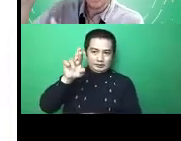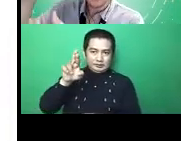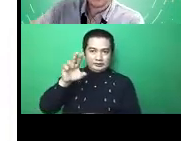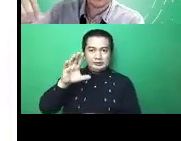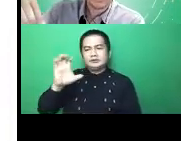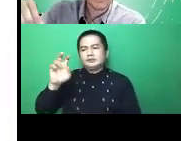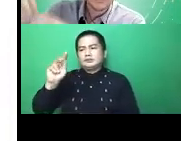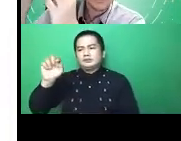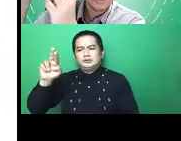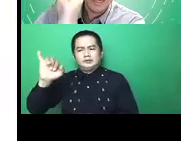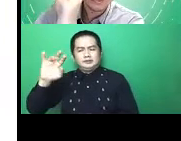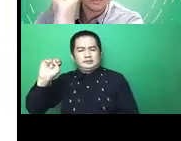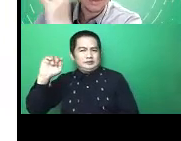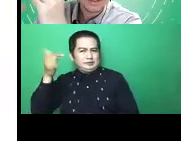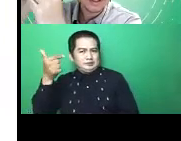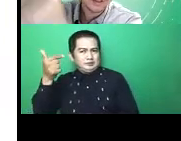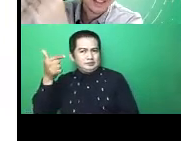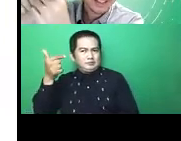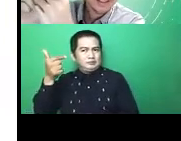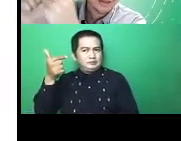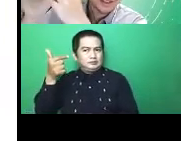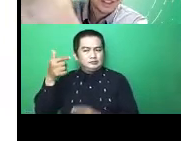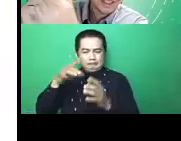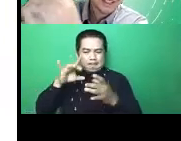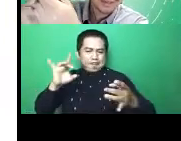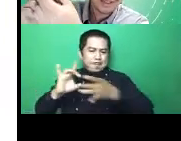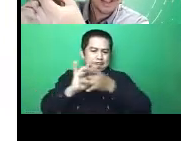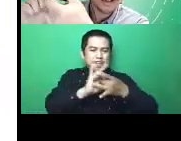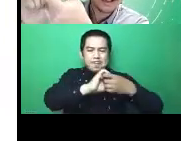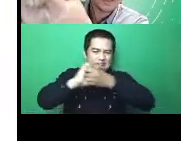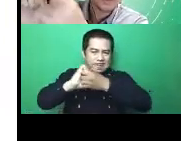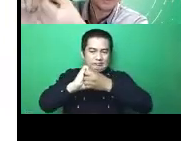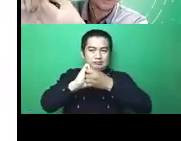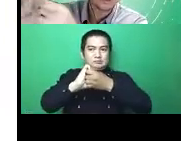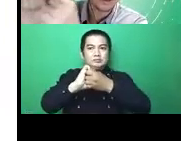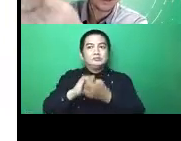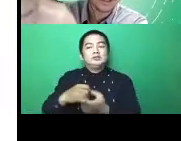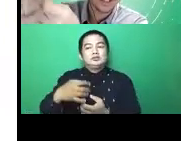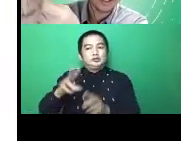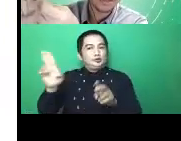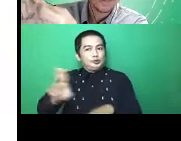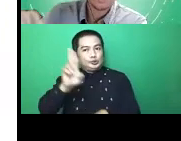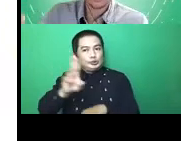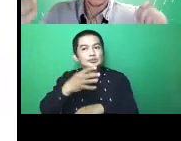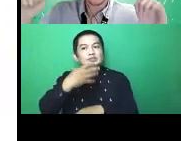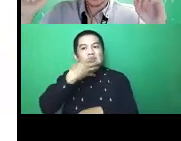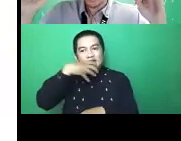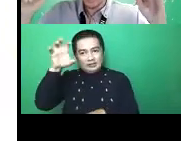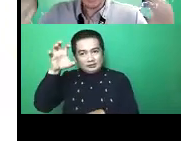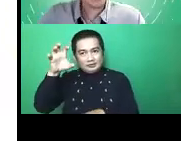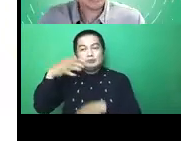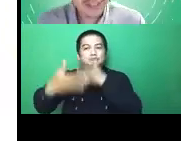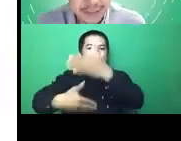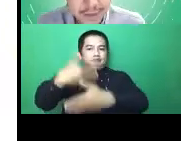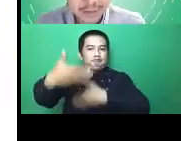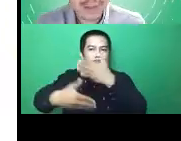So sintering is the act of joining or sticking something together using heat or using a process. So this